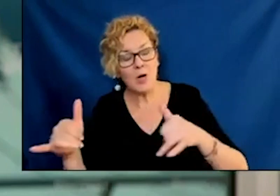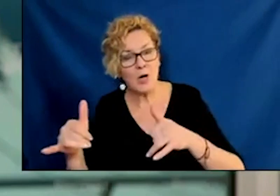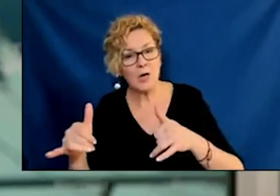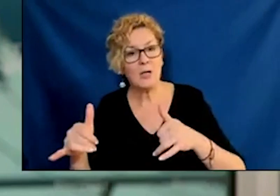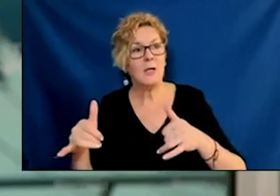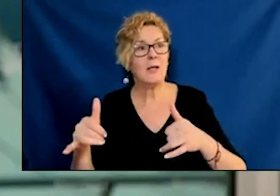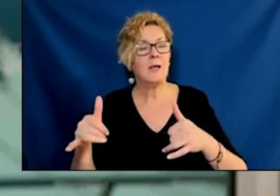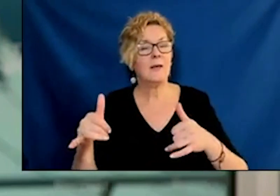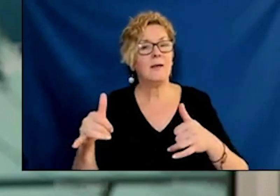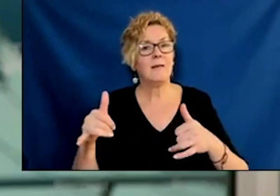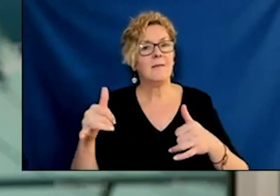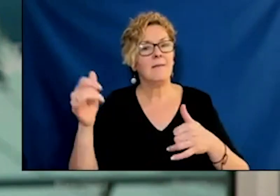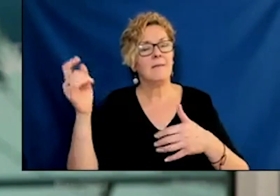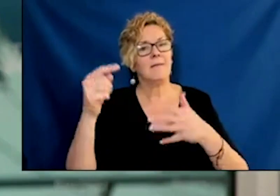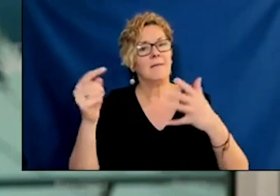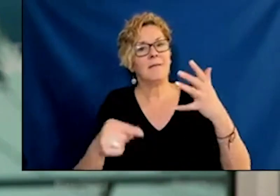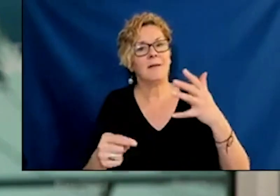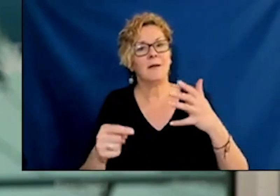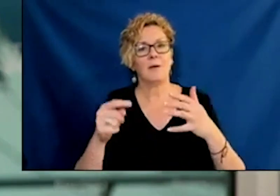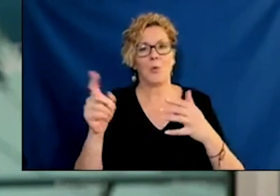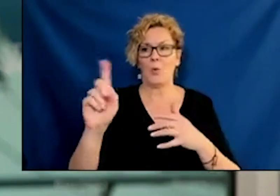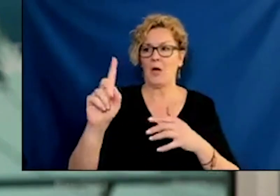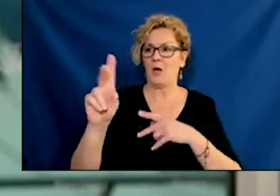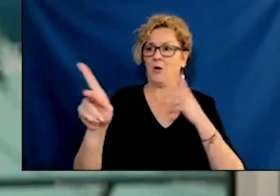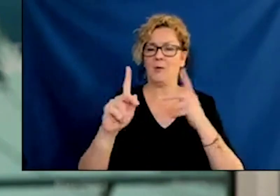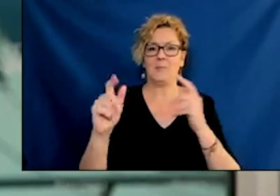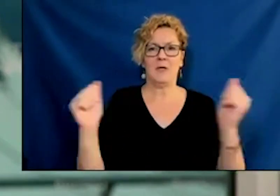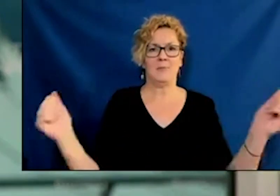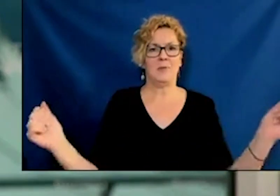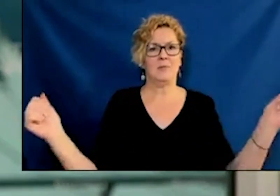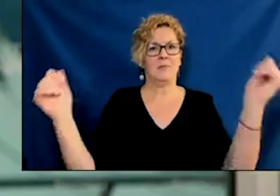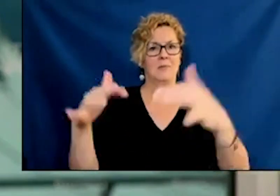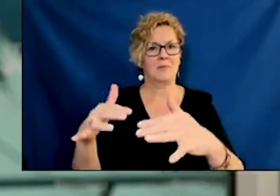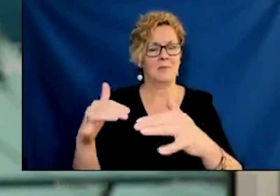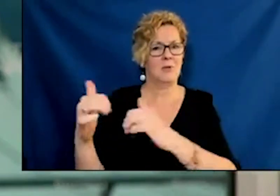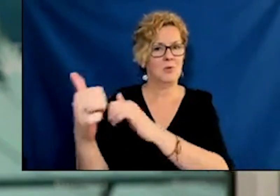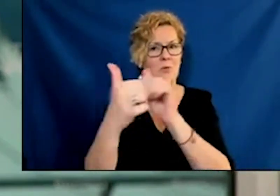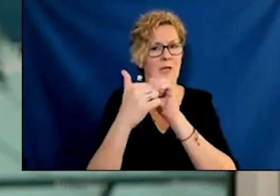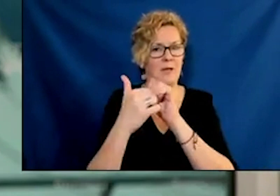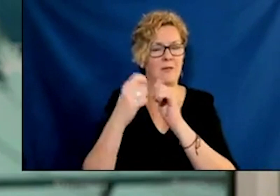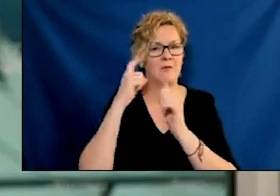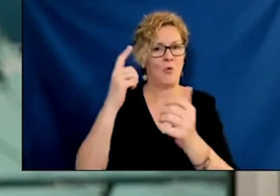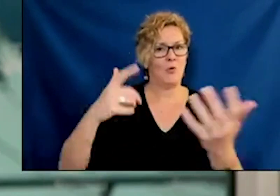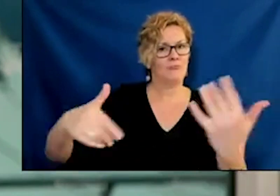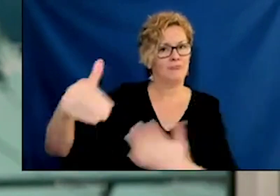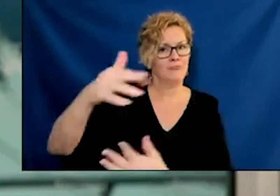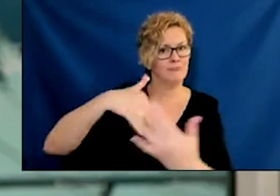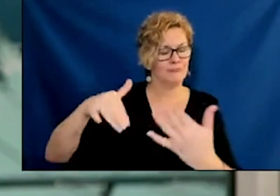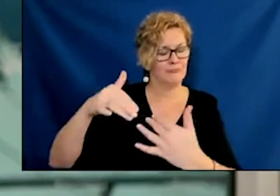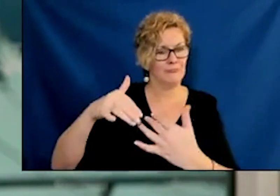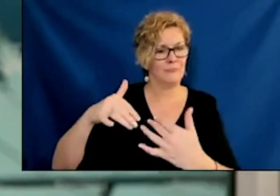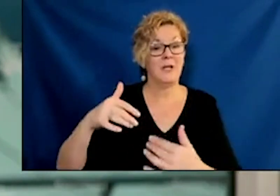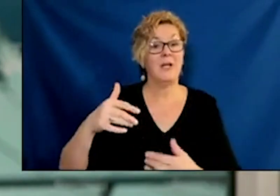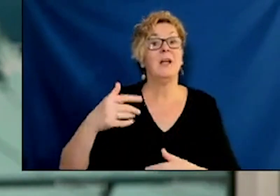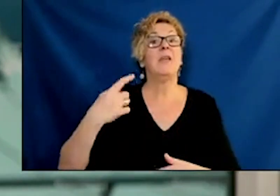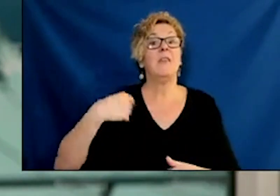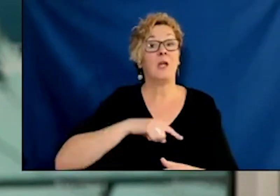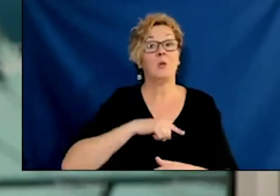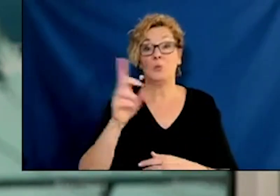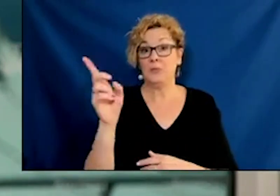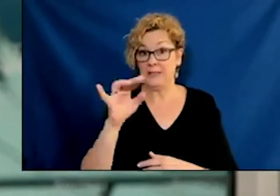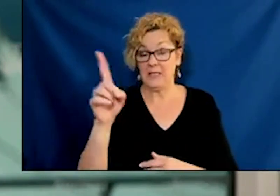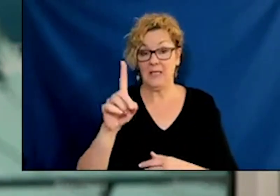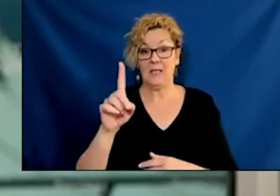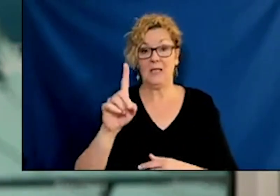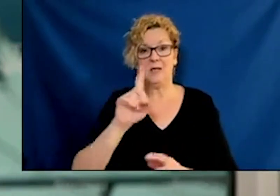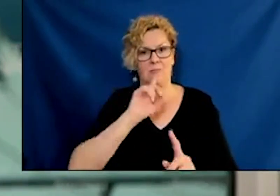social occasions that we have together. And when we put in the event restriction order, those have